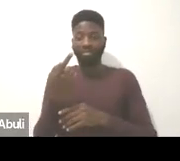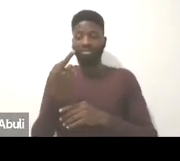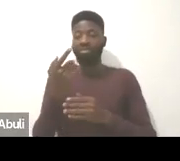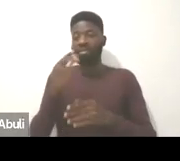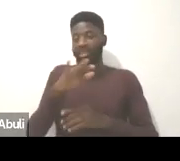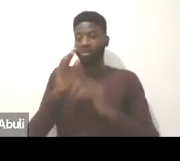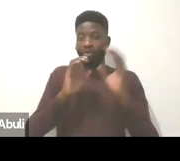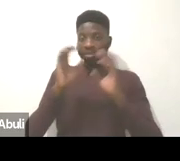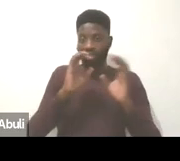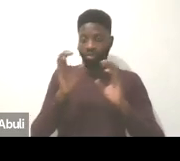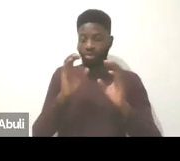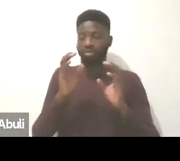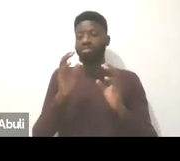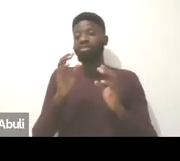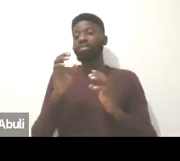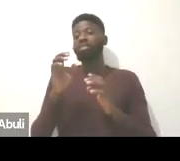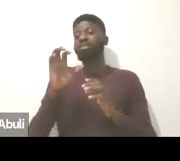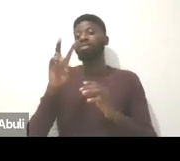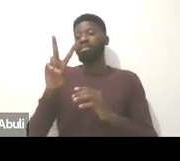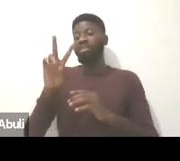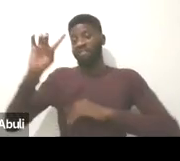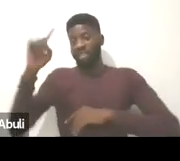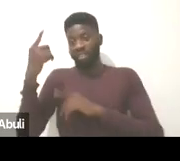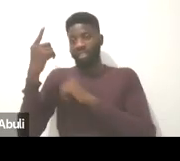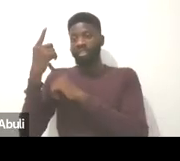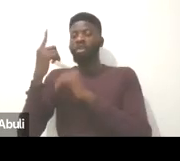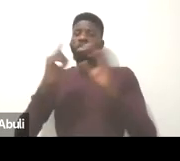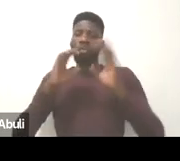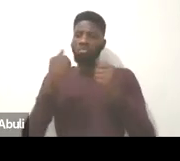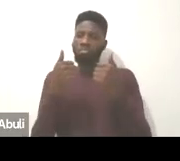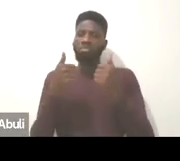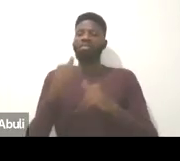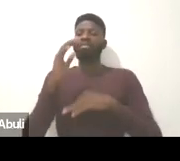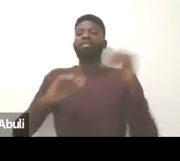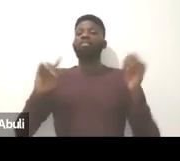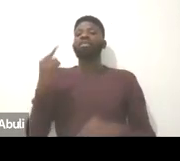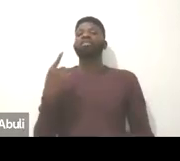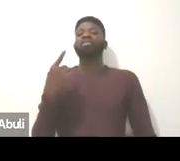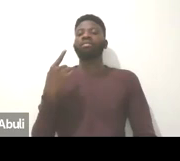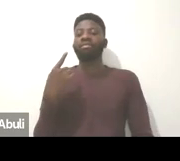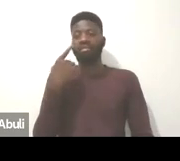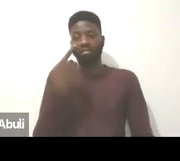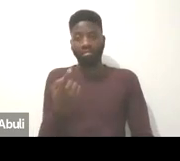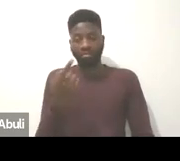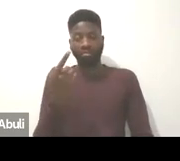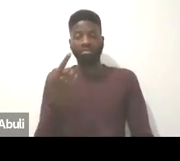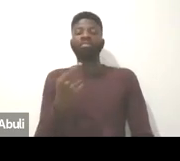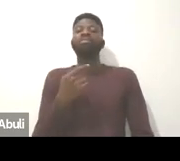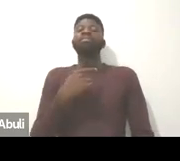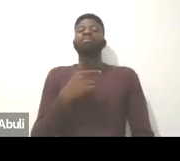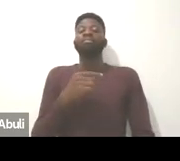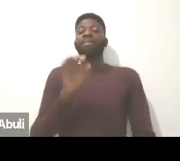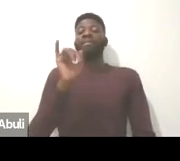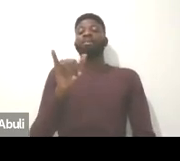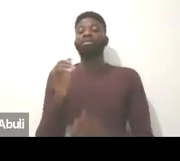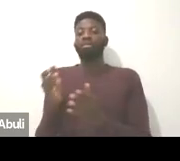communications, the CV1 is able to communicate better. So that is the opportunity